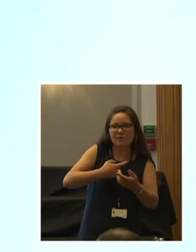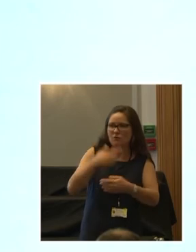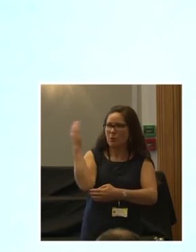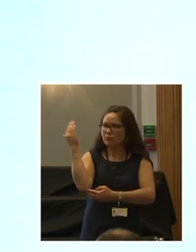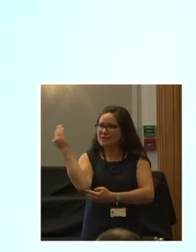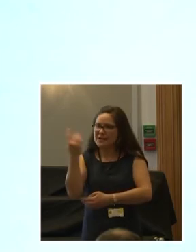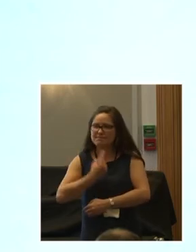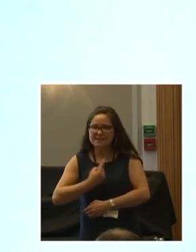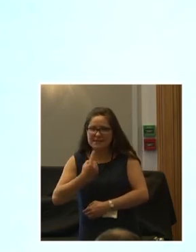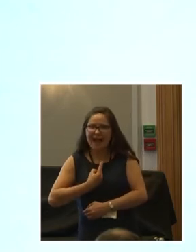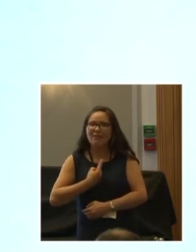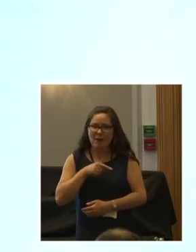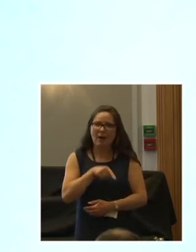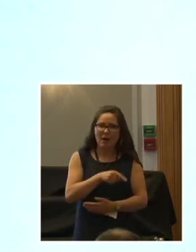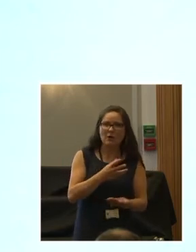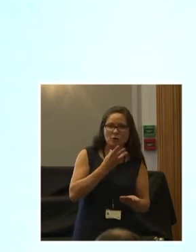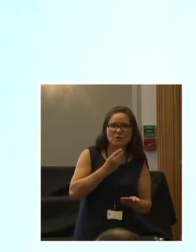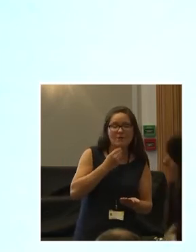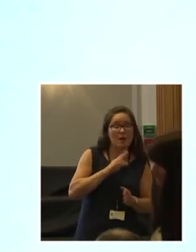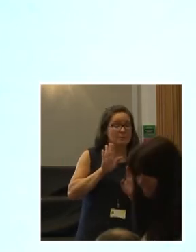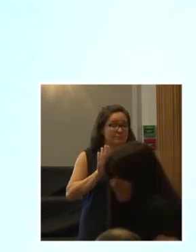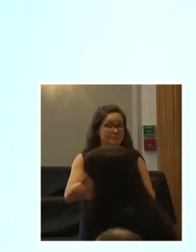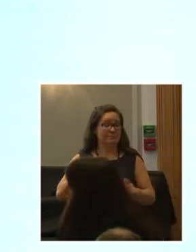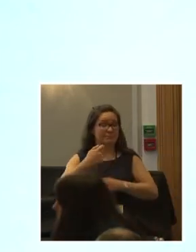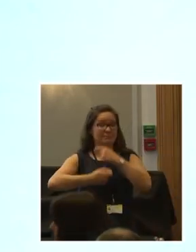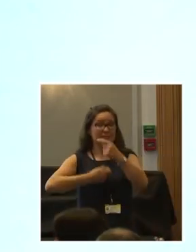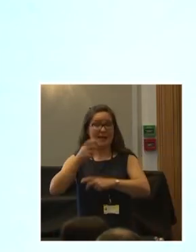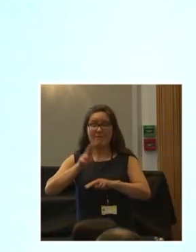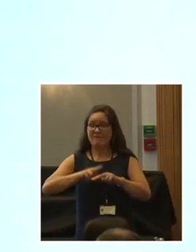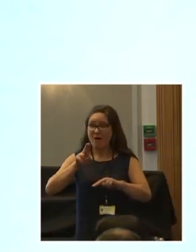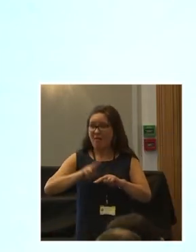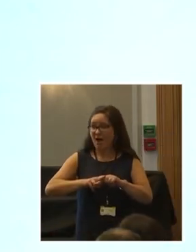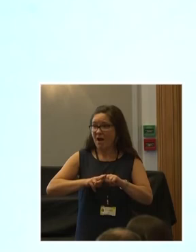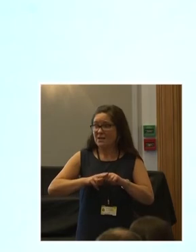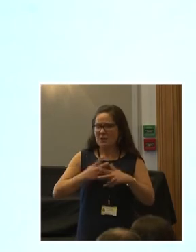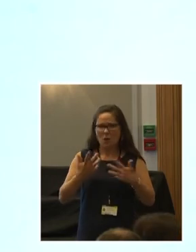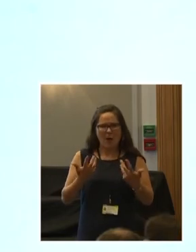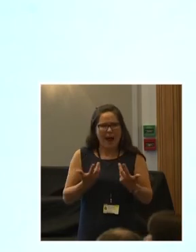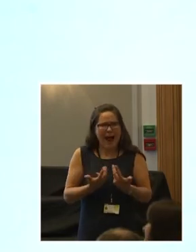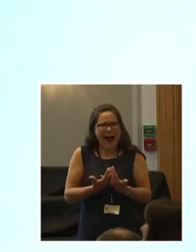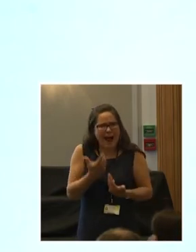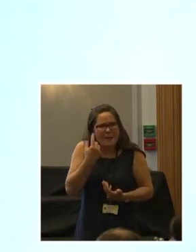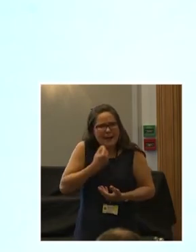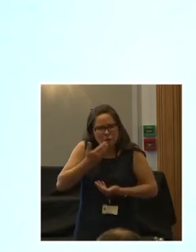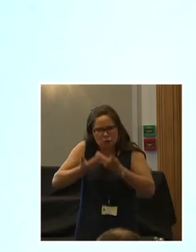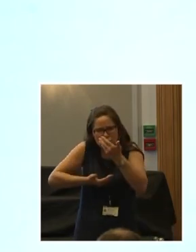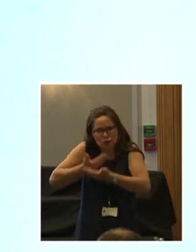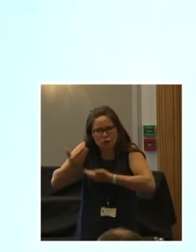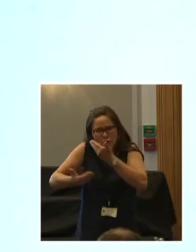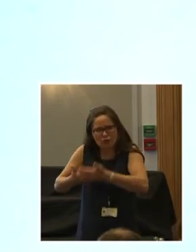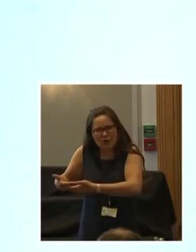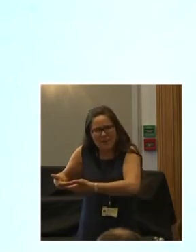more powerful than that was when I became a dad, I couldn't find any better way of sharing the bedtime story with my baby